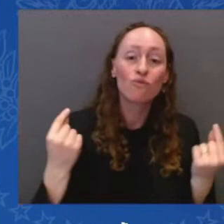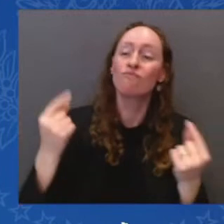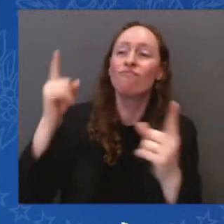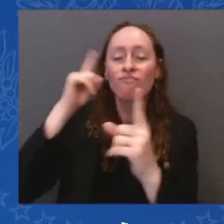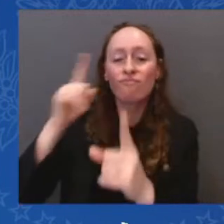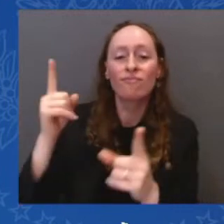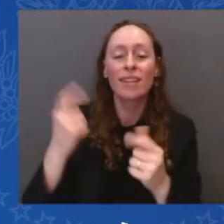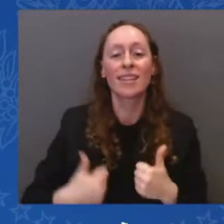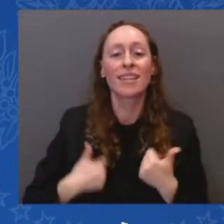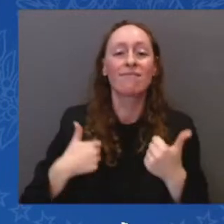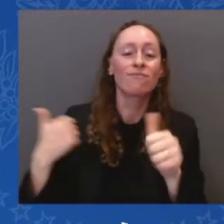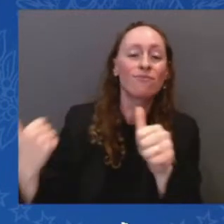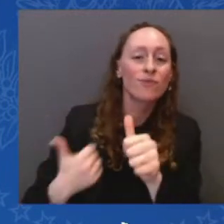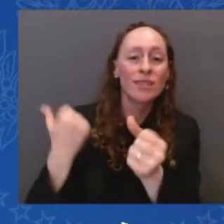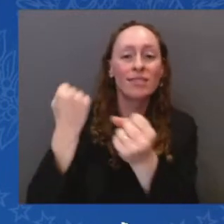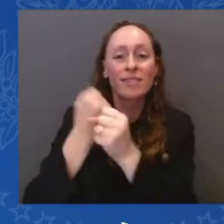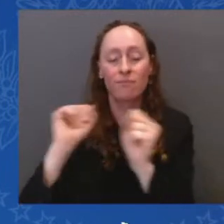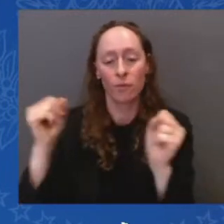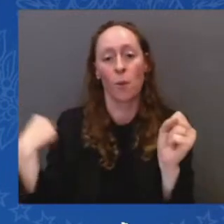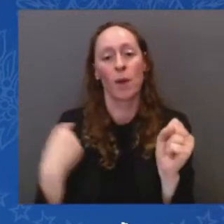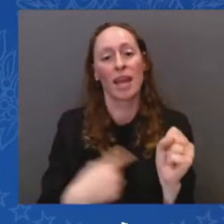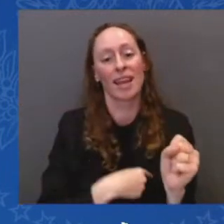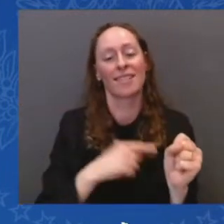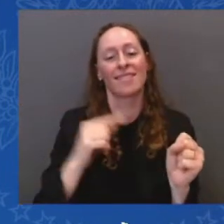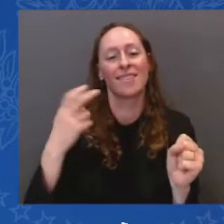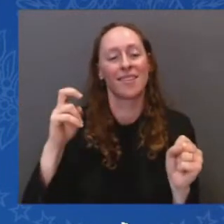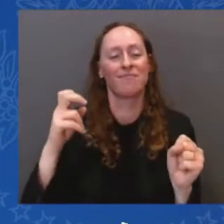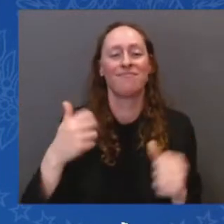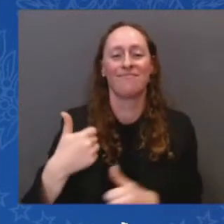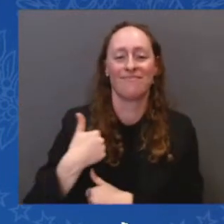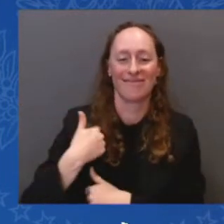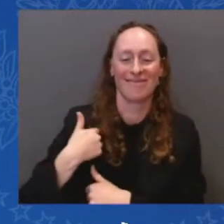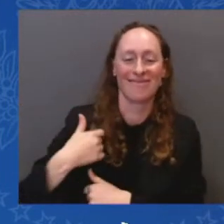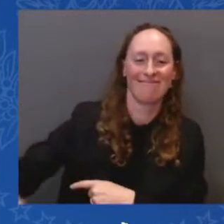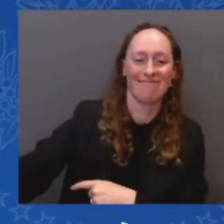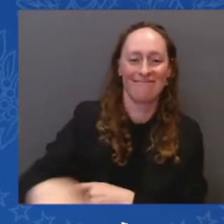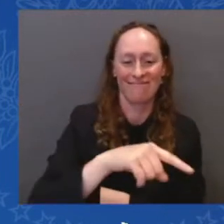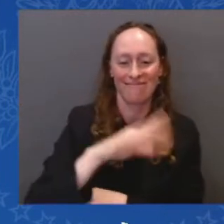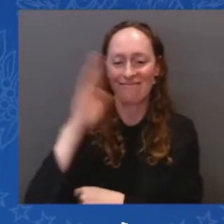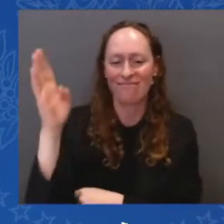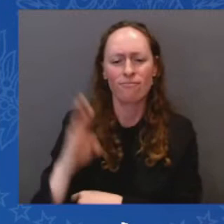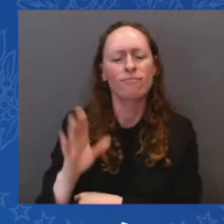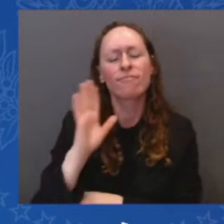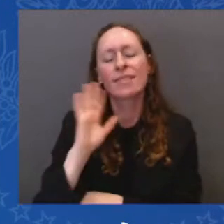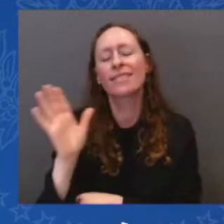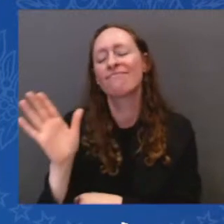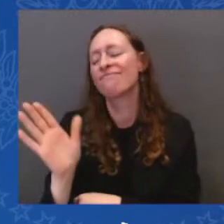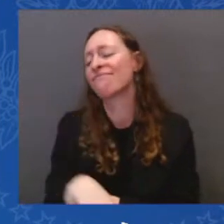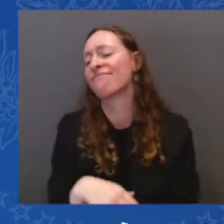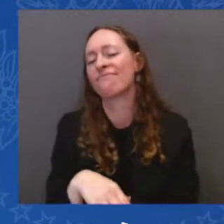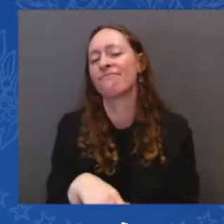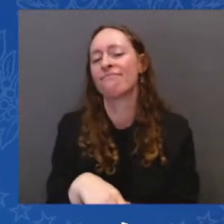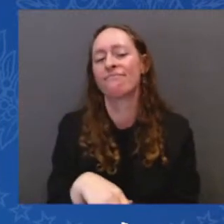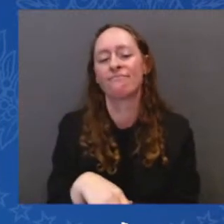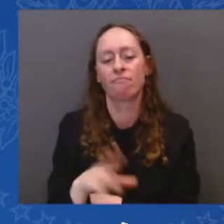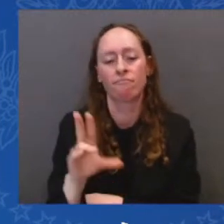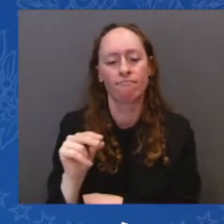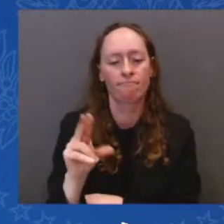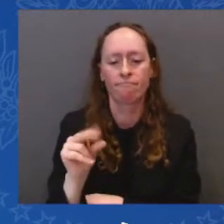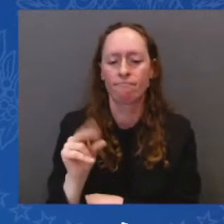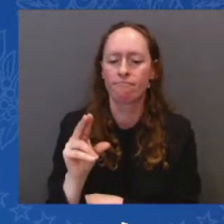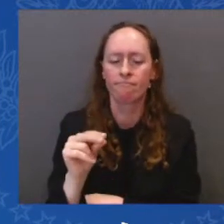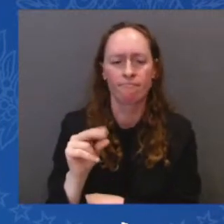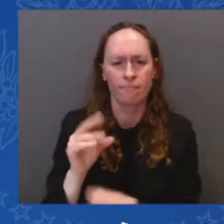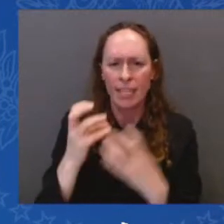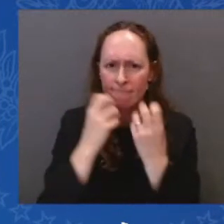military, must never turn our back on those that came before us. And we will never turn our